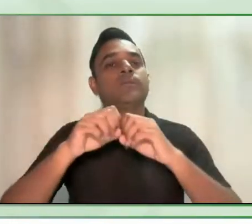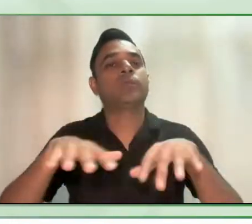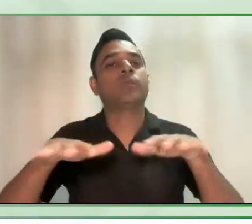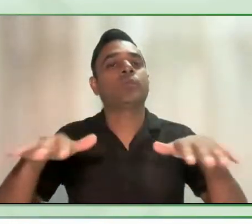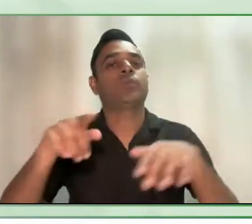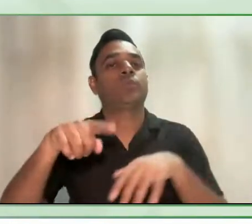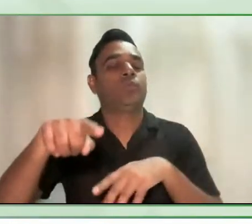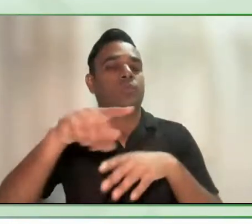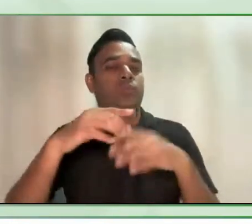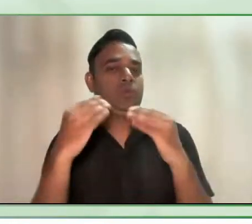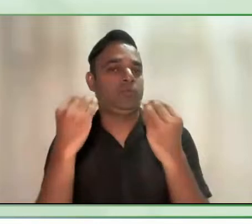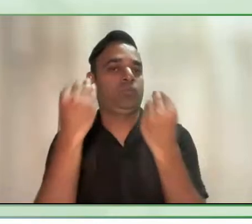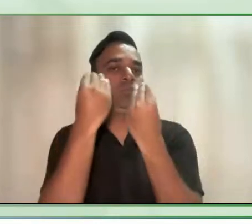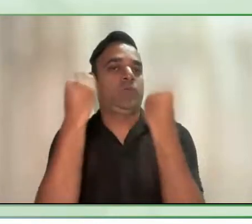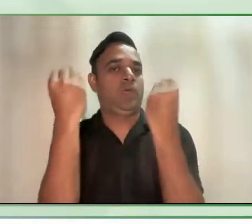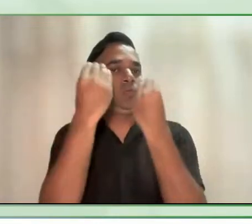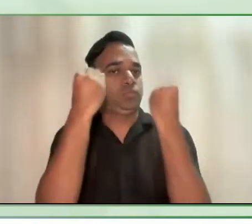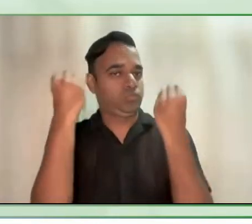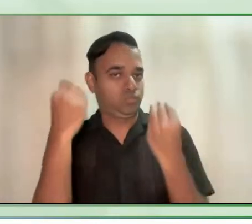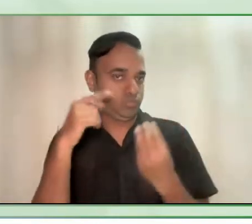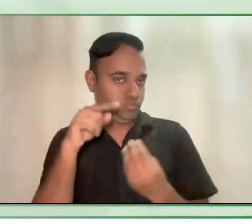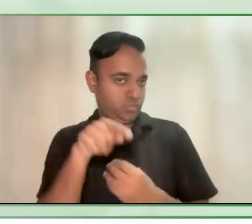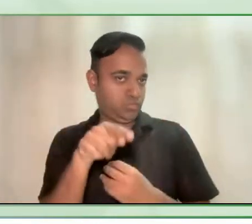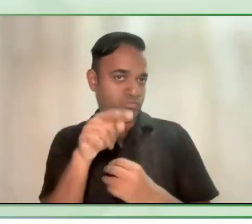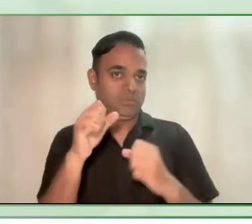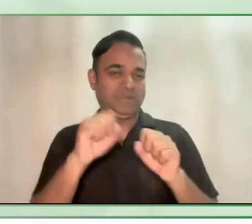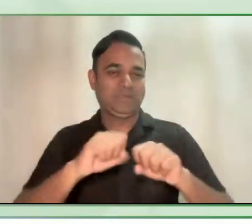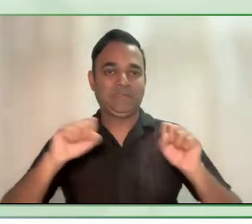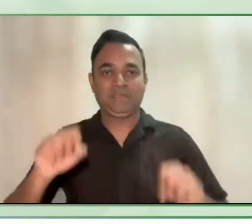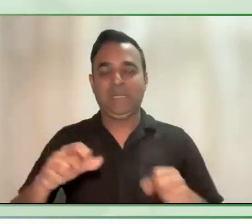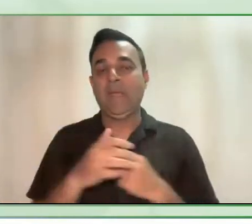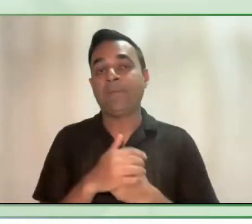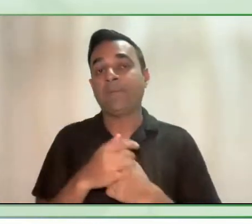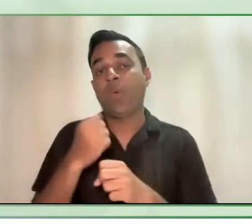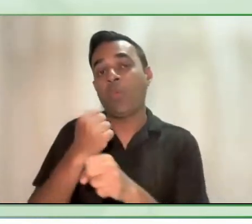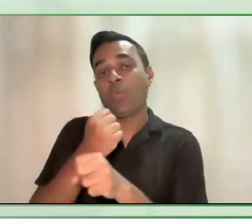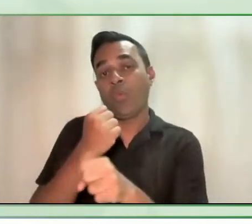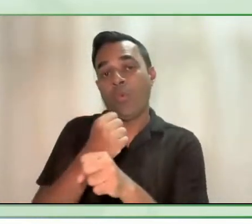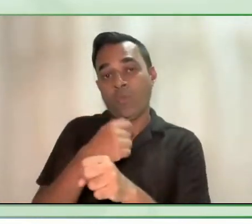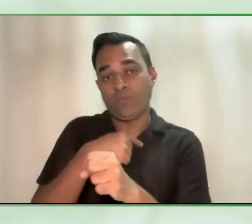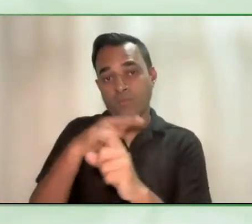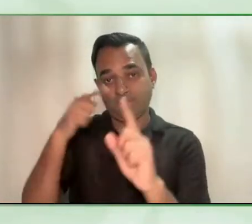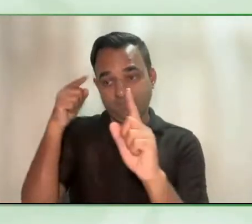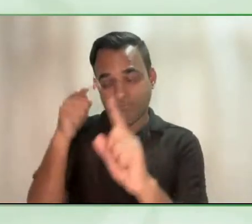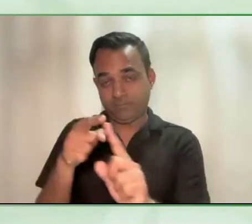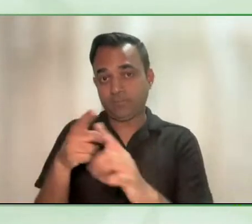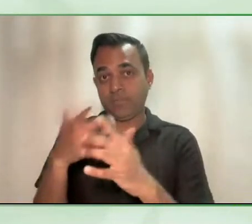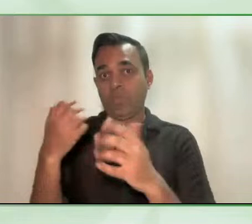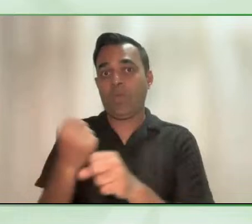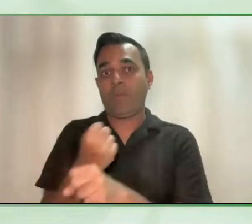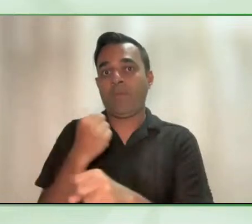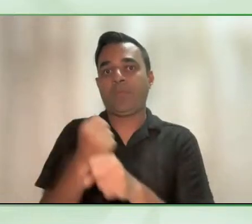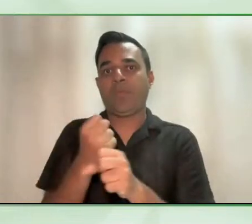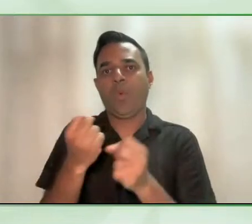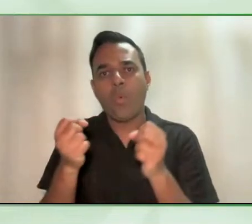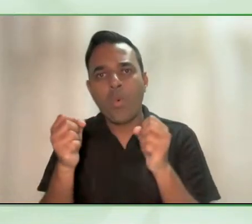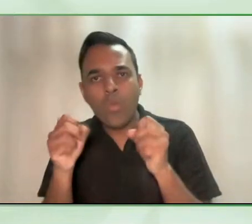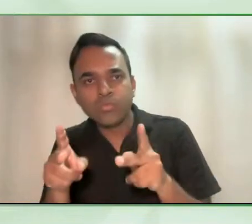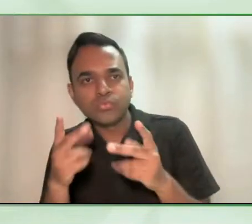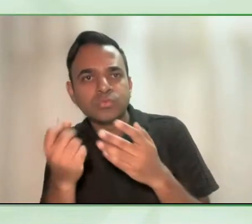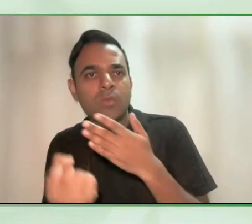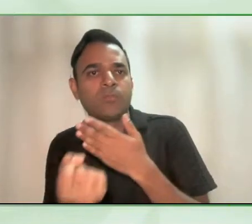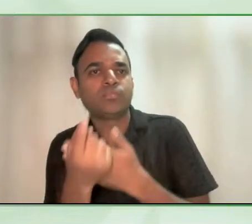And what was the baseline when you started at the beginning? Okay, well, I suppose in